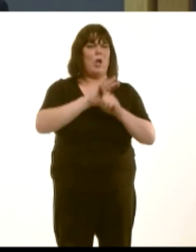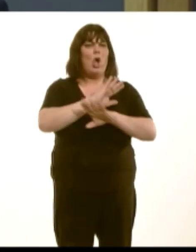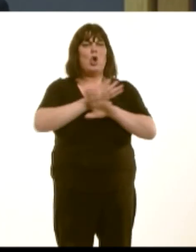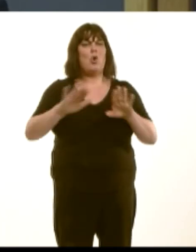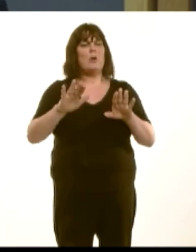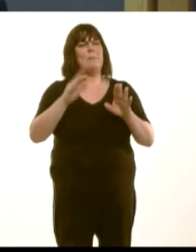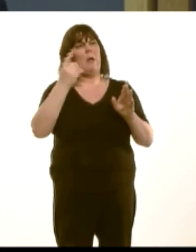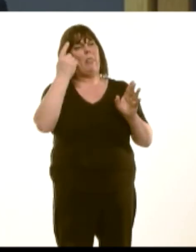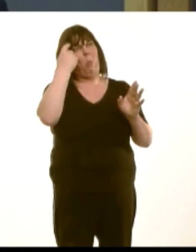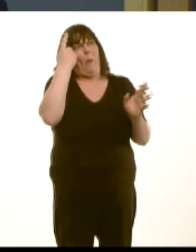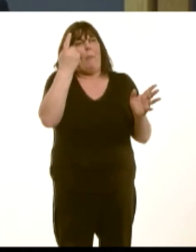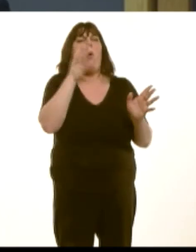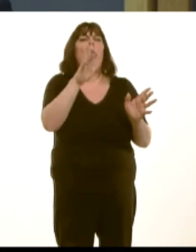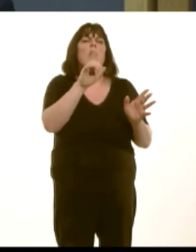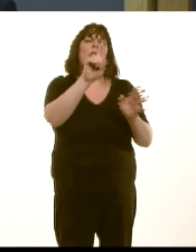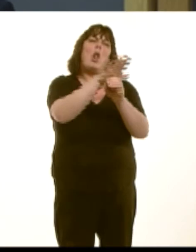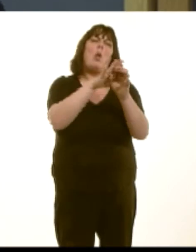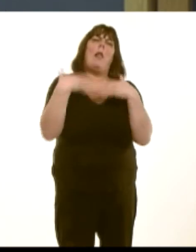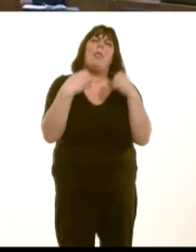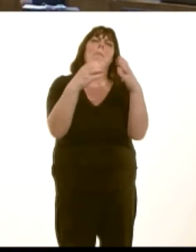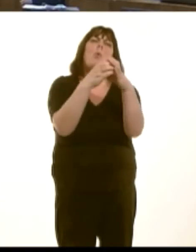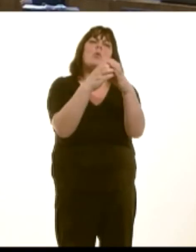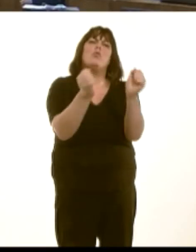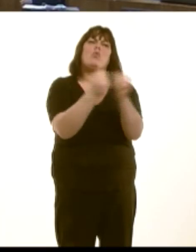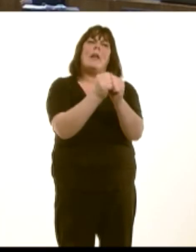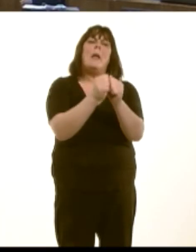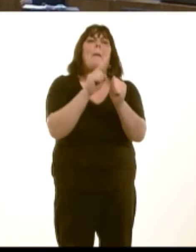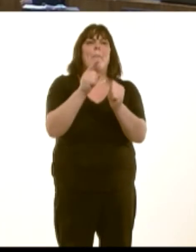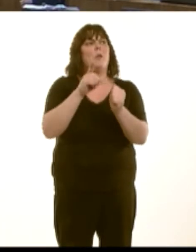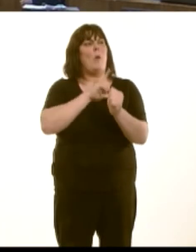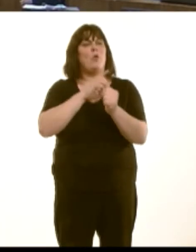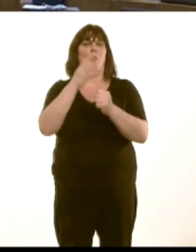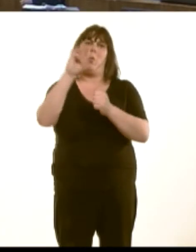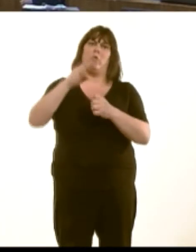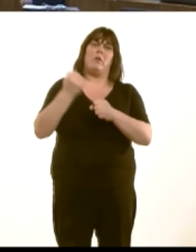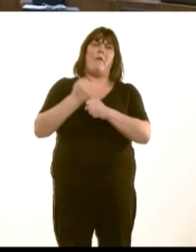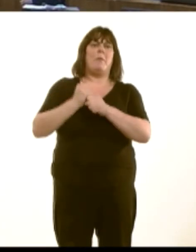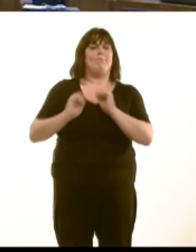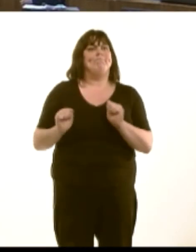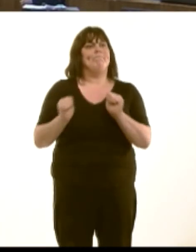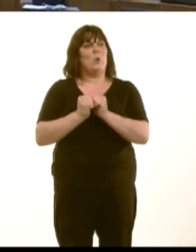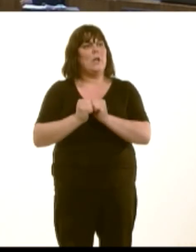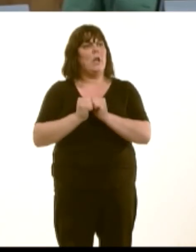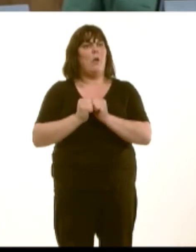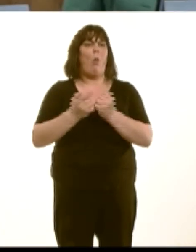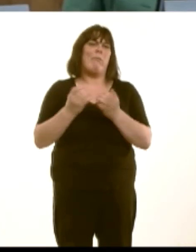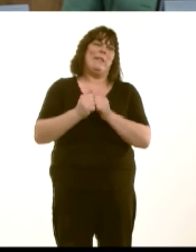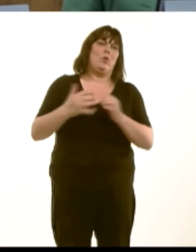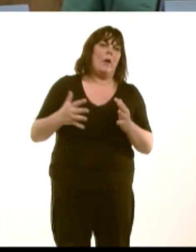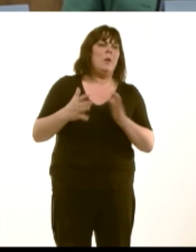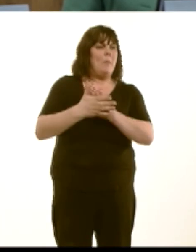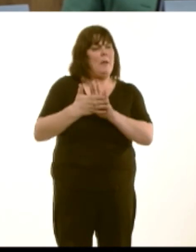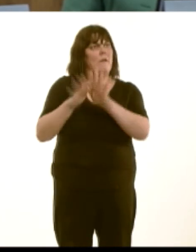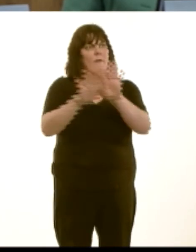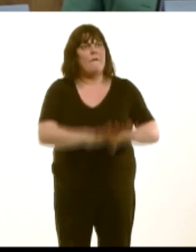be left to local health boards in order to ensure consistency and fairness? Well, first of all, may I say